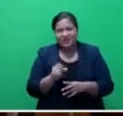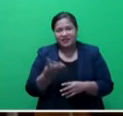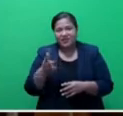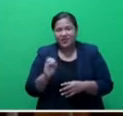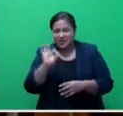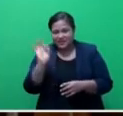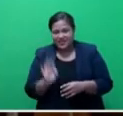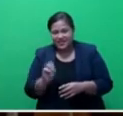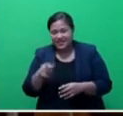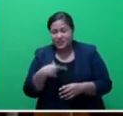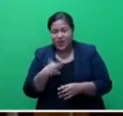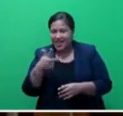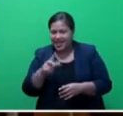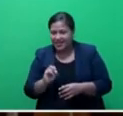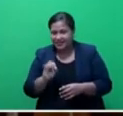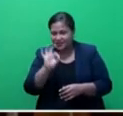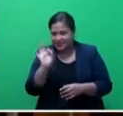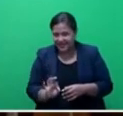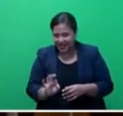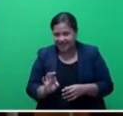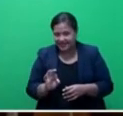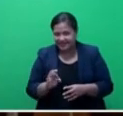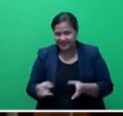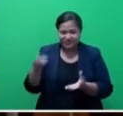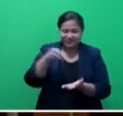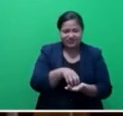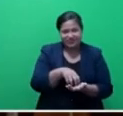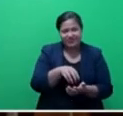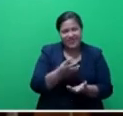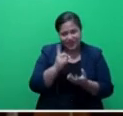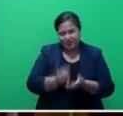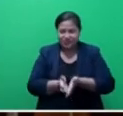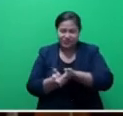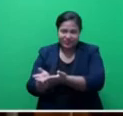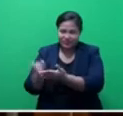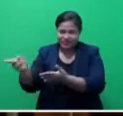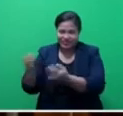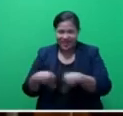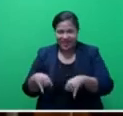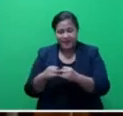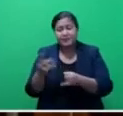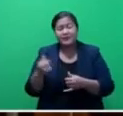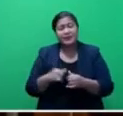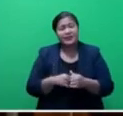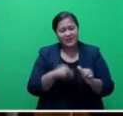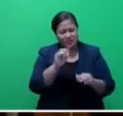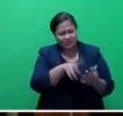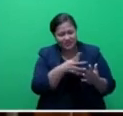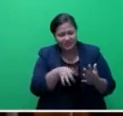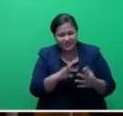80 tons of cargo. So furthermore, Mr. Speaker, sir, in our analysis, We've also identified ports